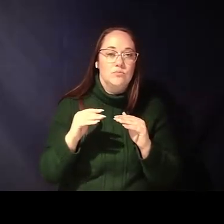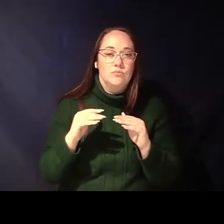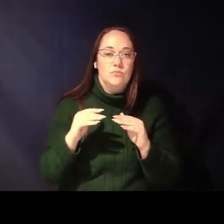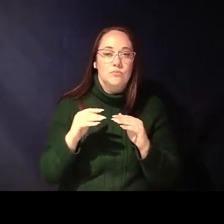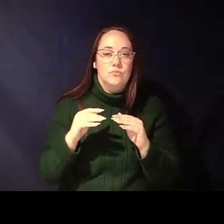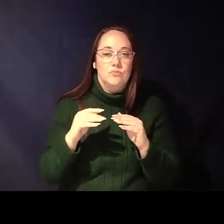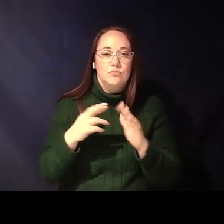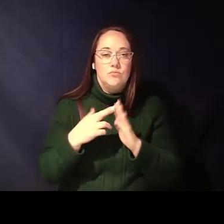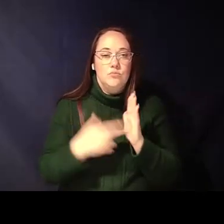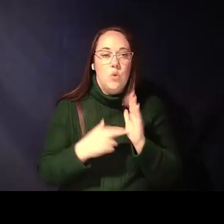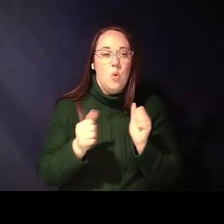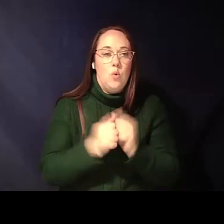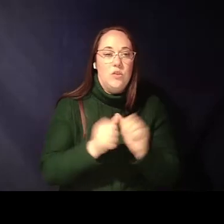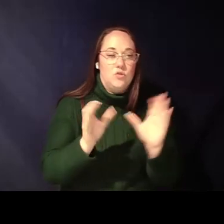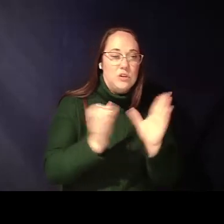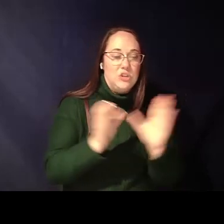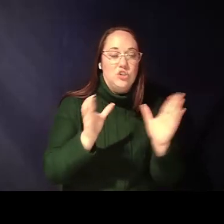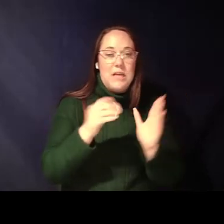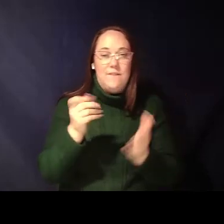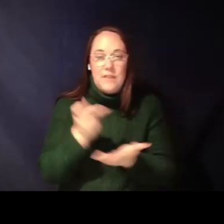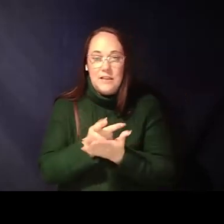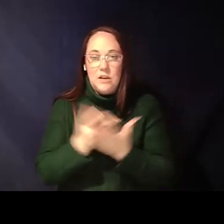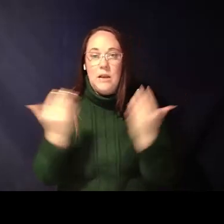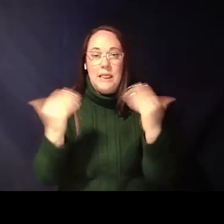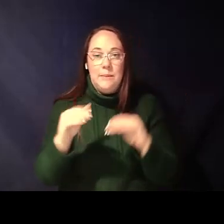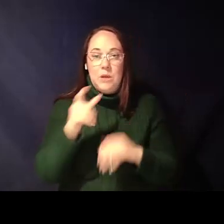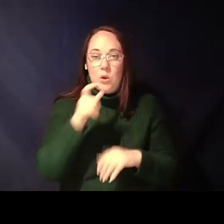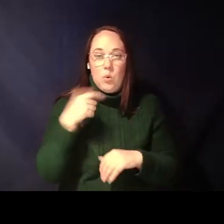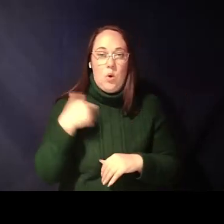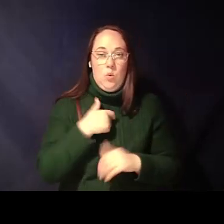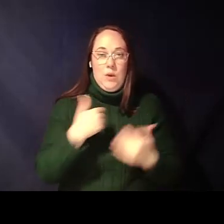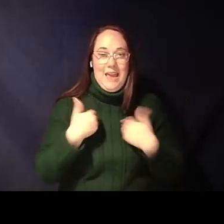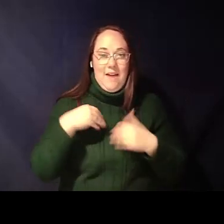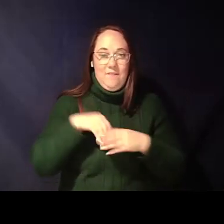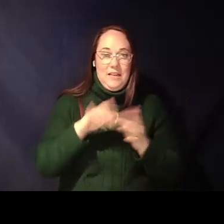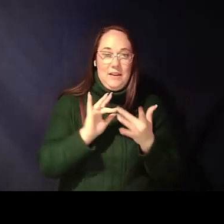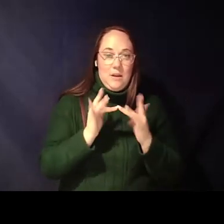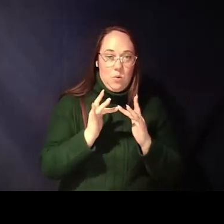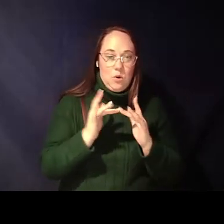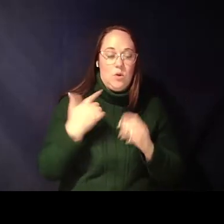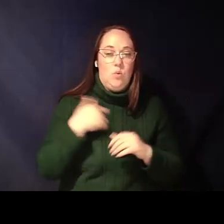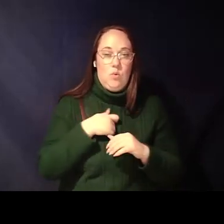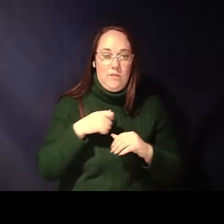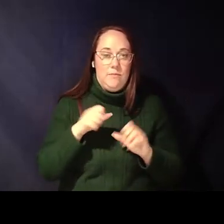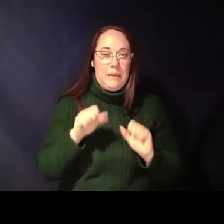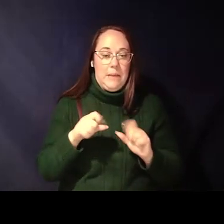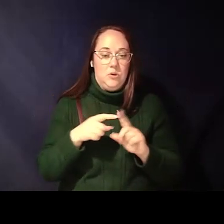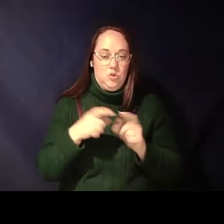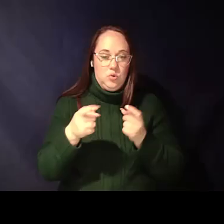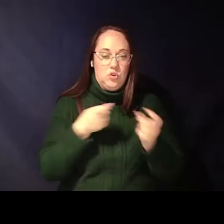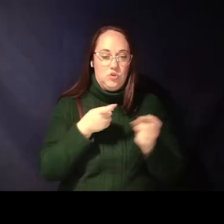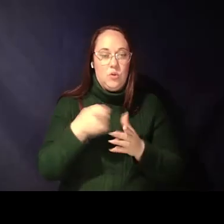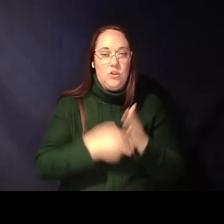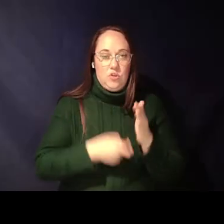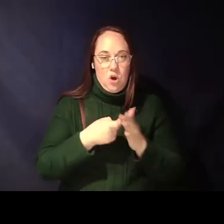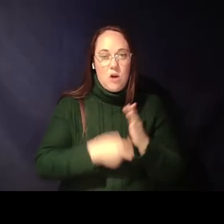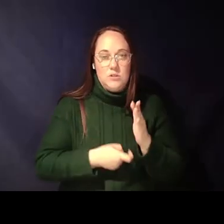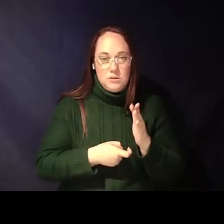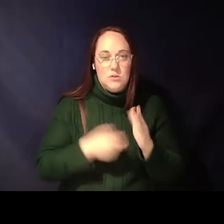validation, and limiting who we have in our network, we've been able to really control that cost curve over